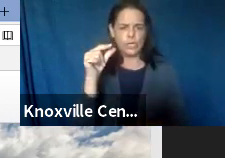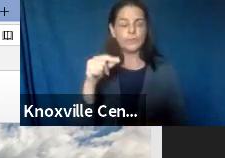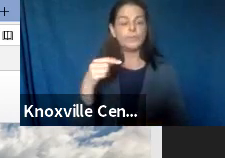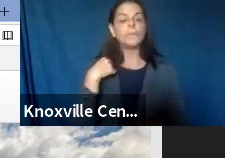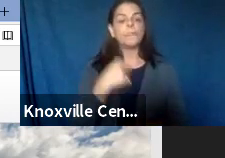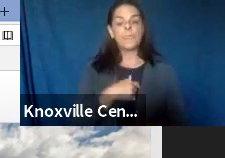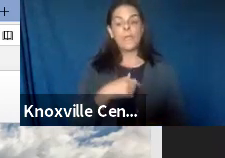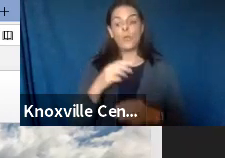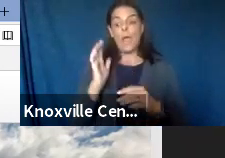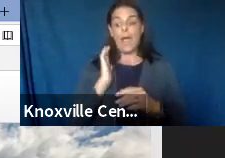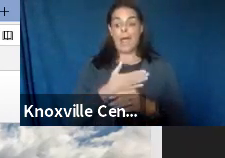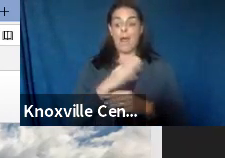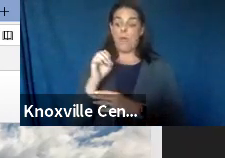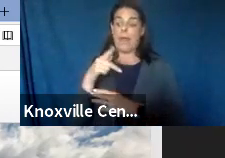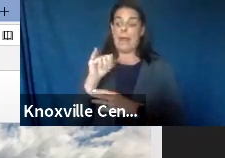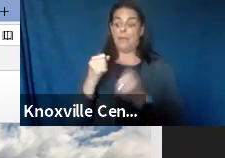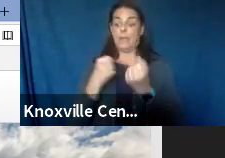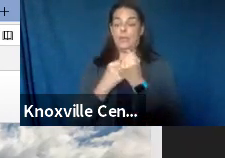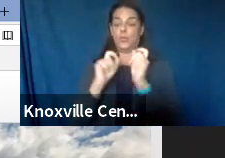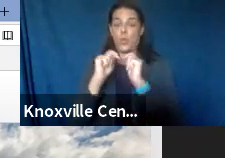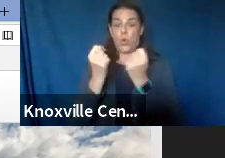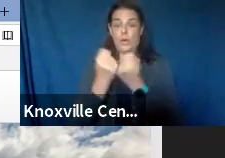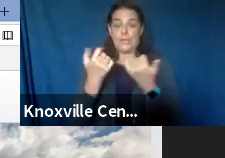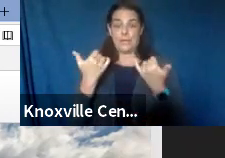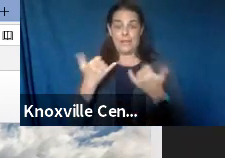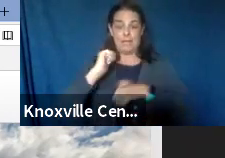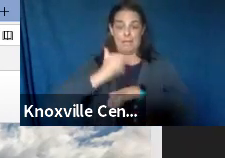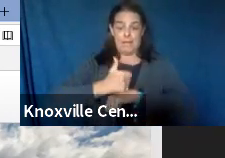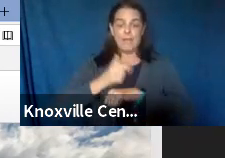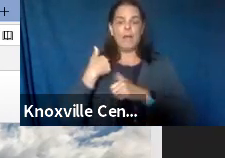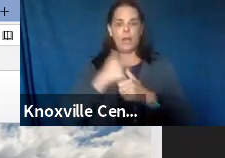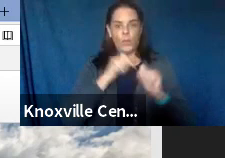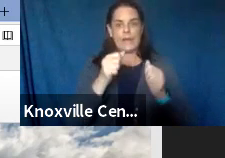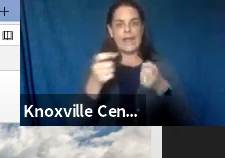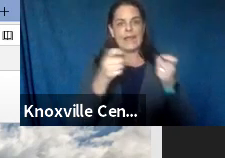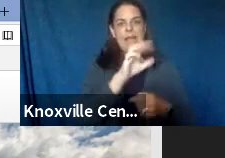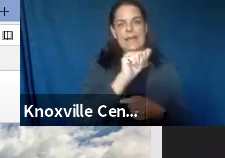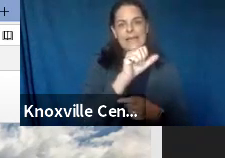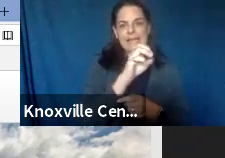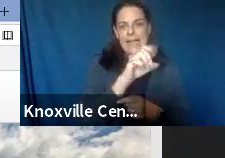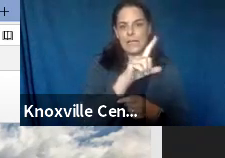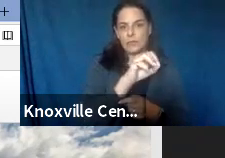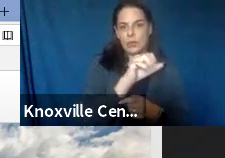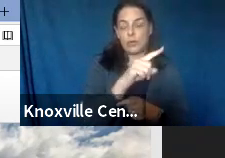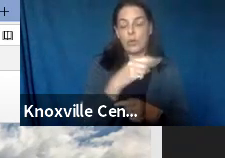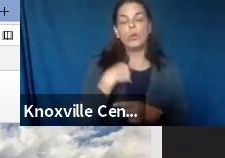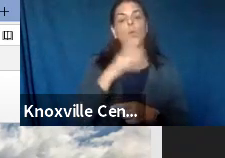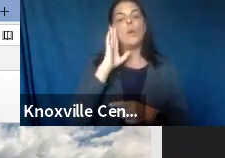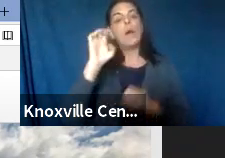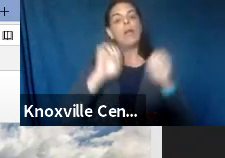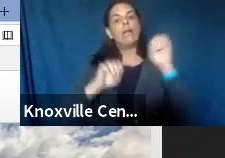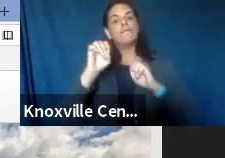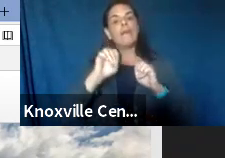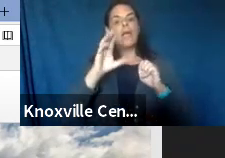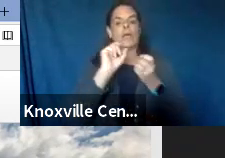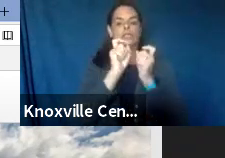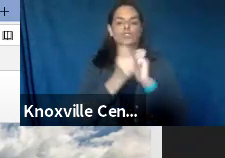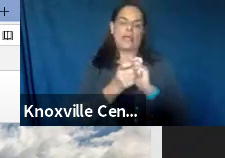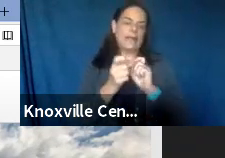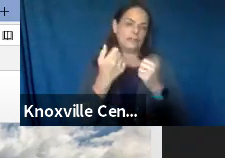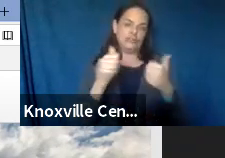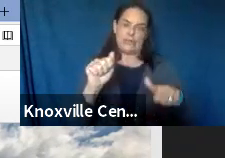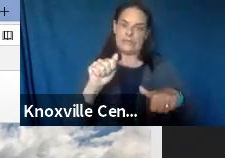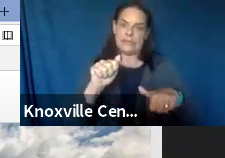support team in place, we're able to handle our current caseload. We will, of course, continue to evaluate this and make any appropriate changes as the